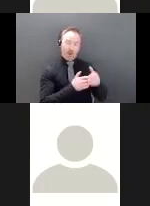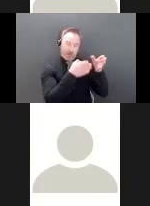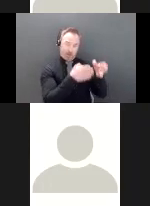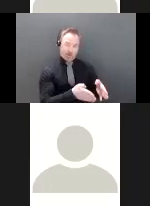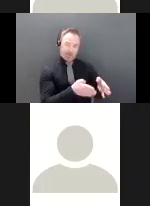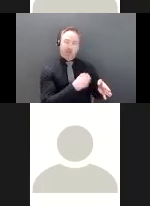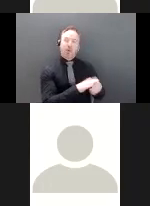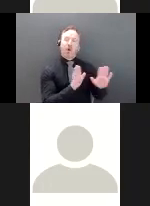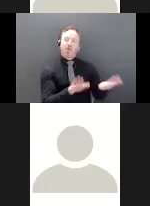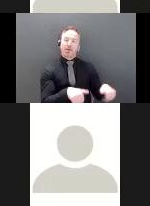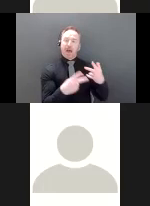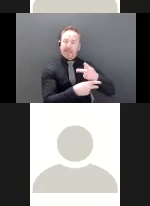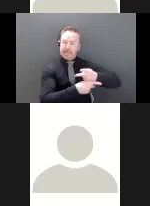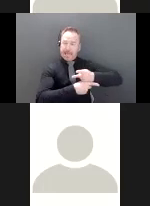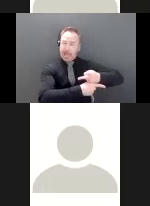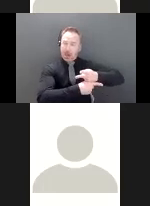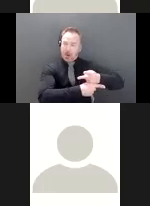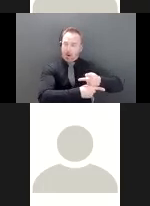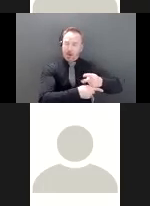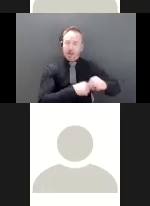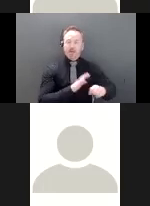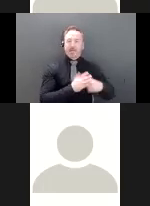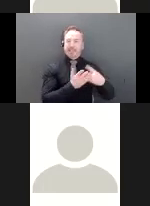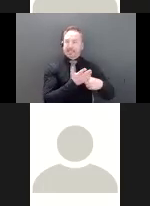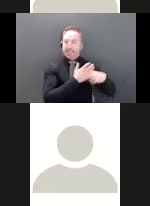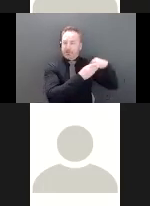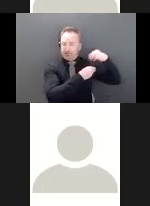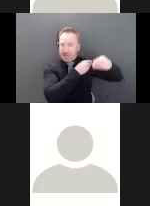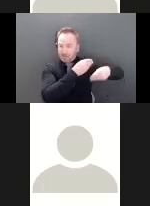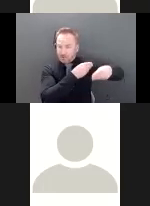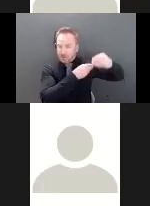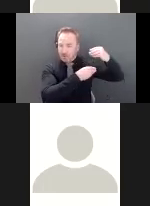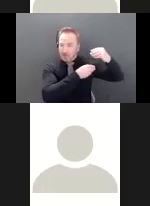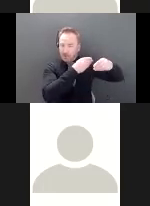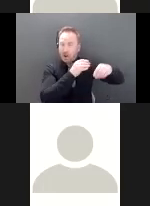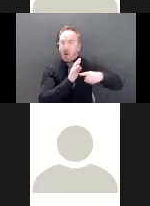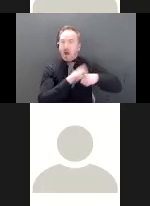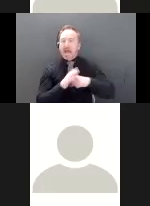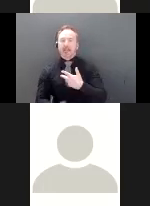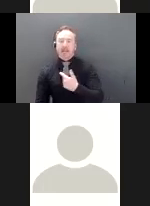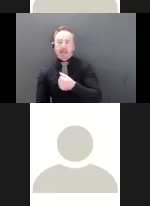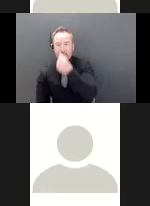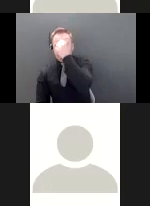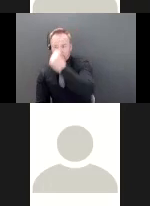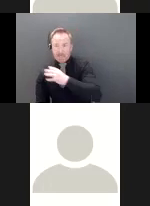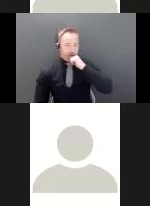are talking about gender-based violence and doing that assessment, or considering those,